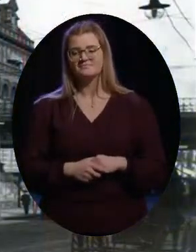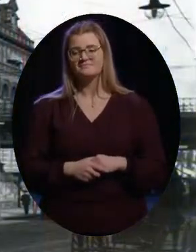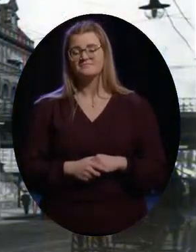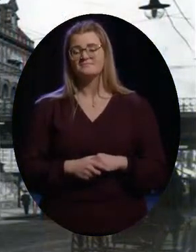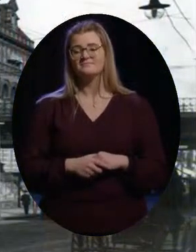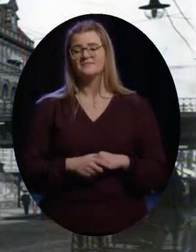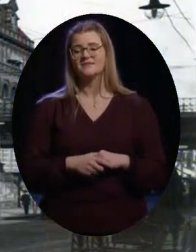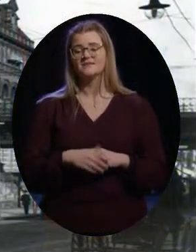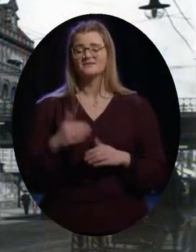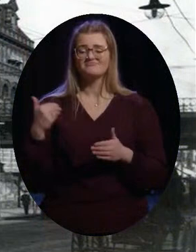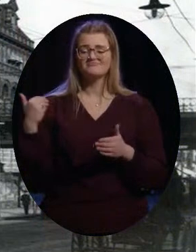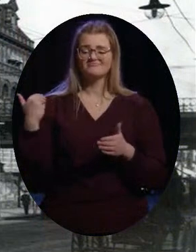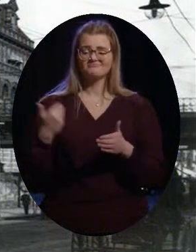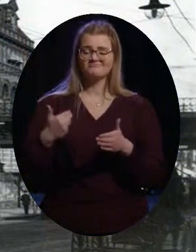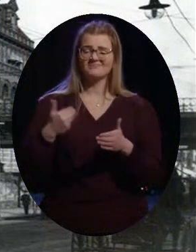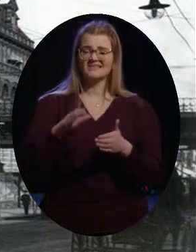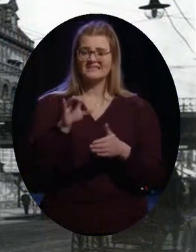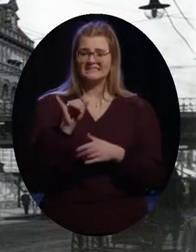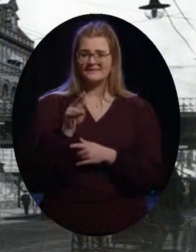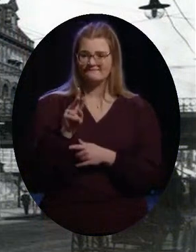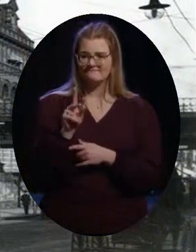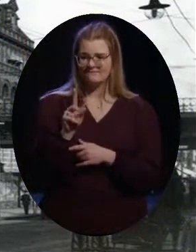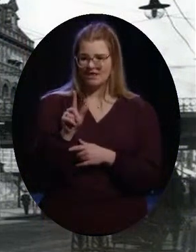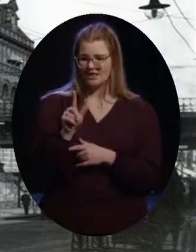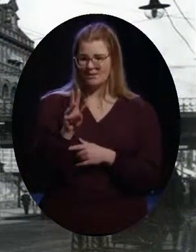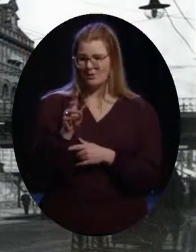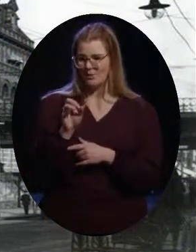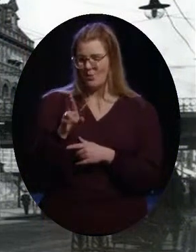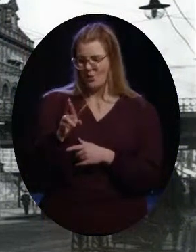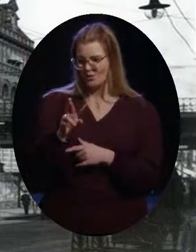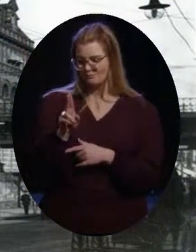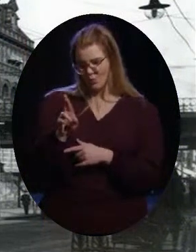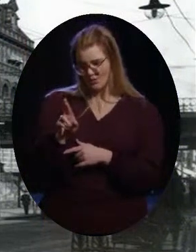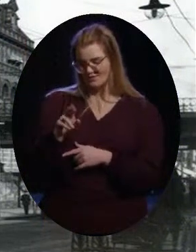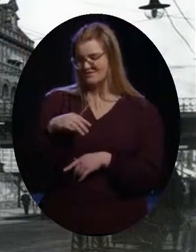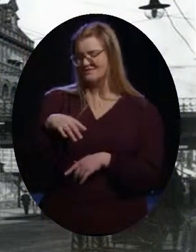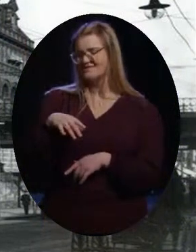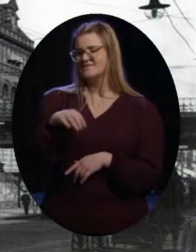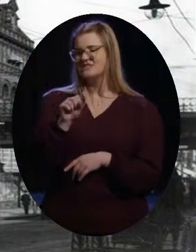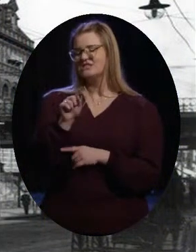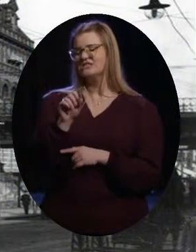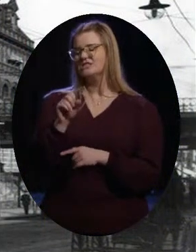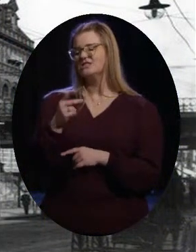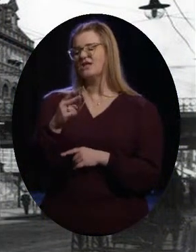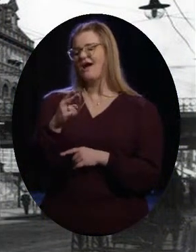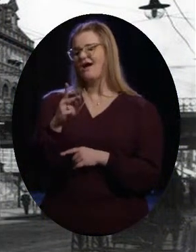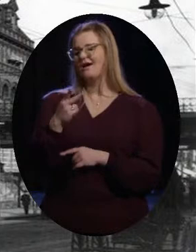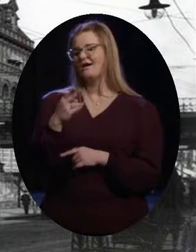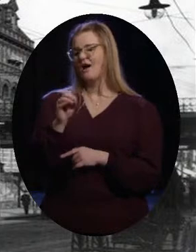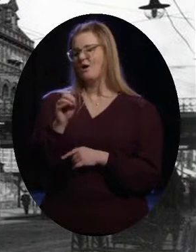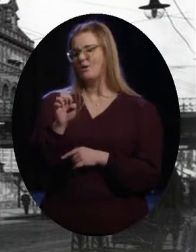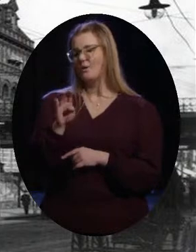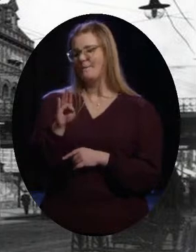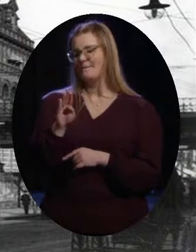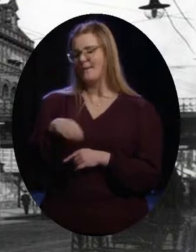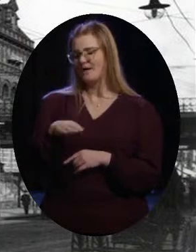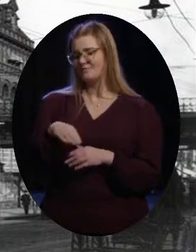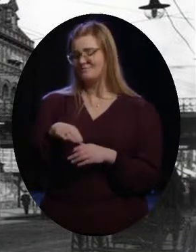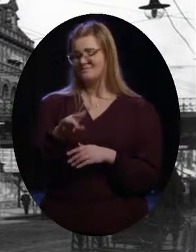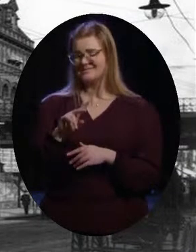Leading up to the Civil War, Shaco Bottom was the second largest domestic slave trading center, second only to New